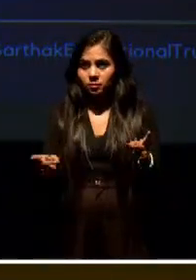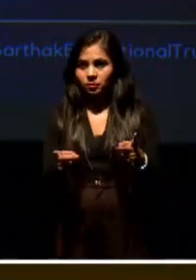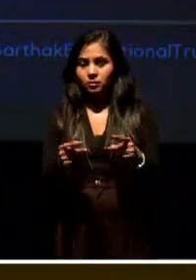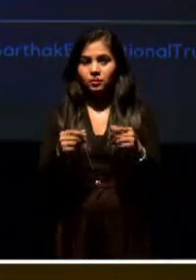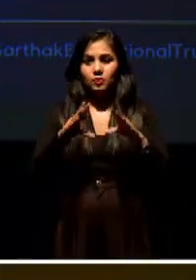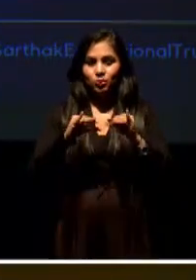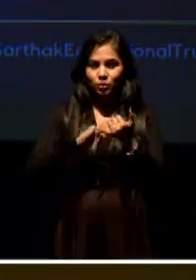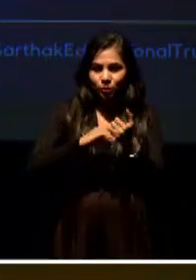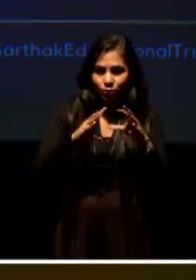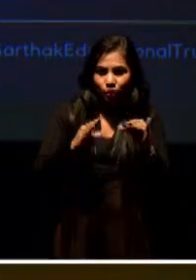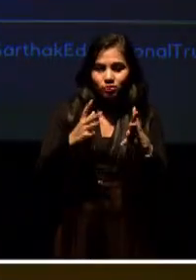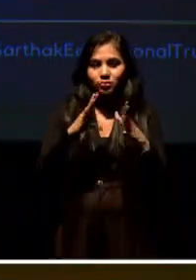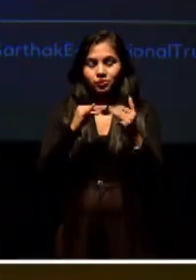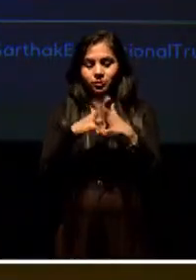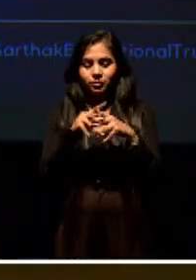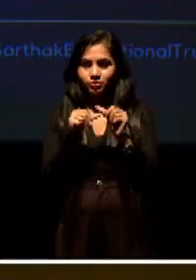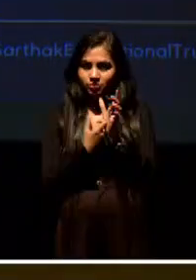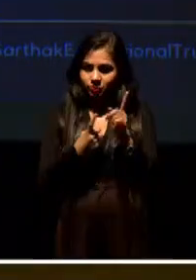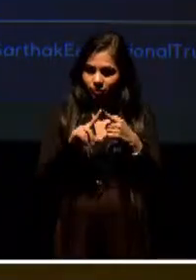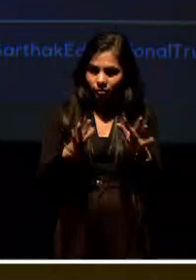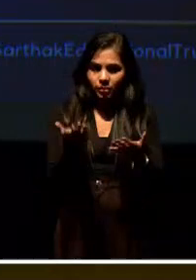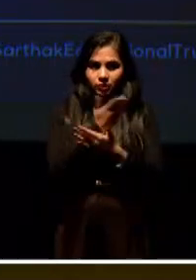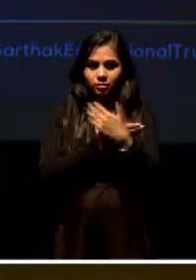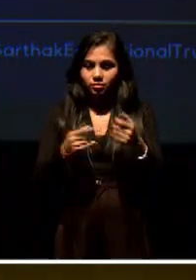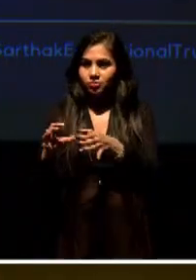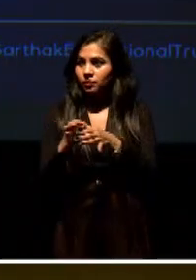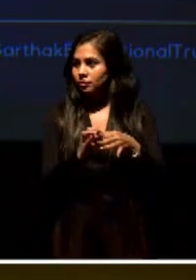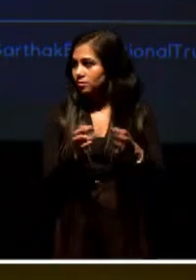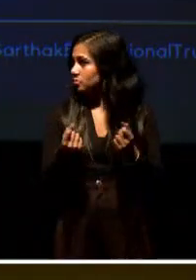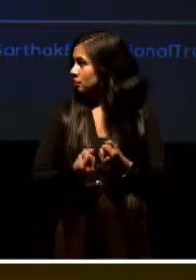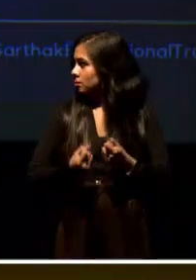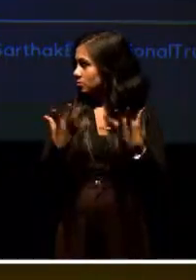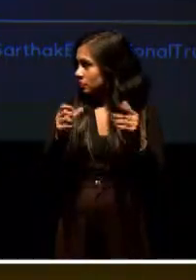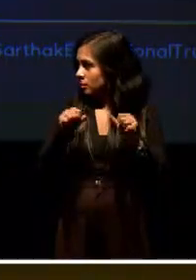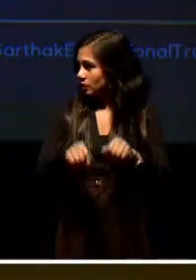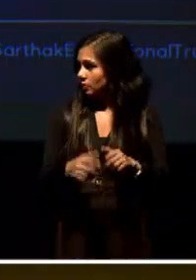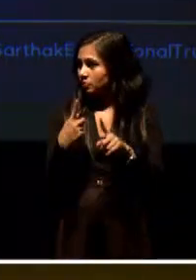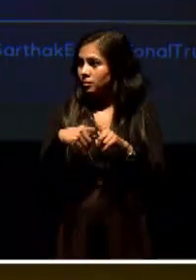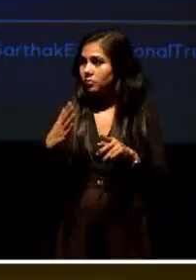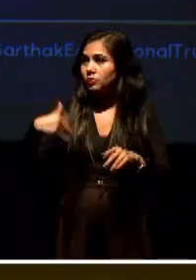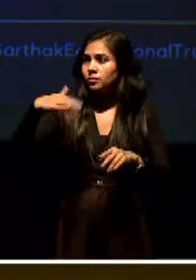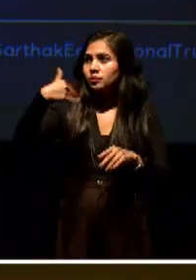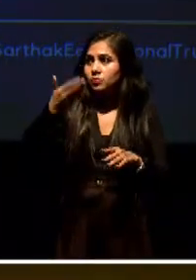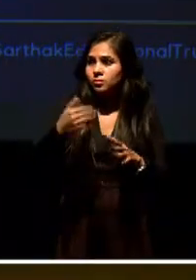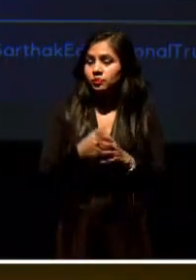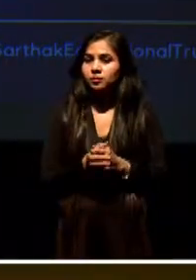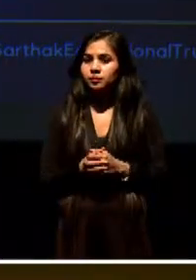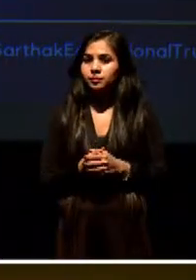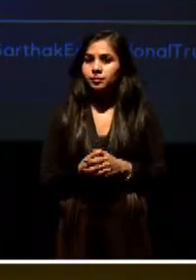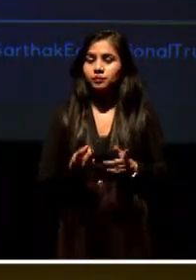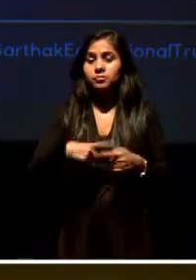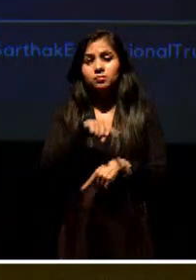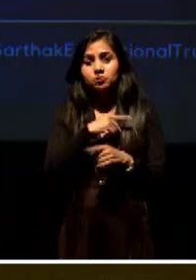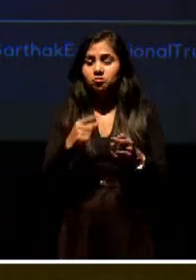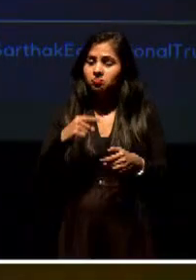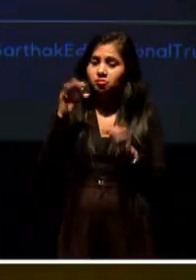apps, using which people with disabilities are benefiting quite a lot actually. And the future is like very bright,